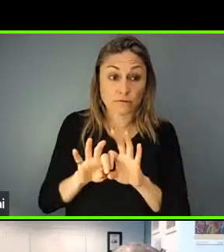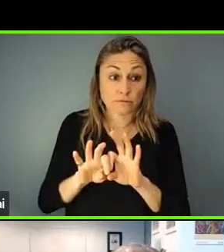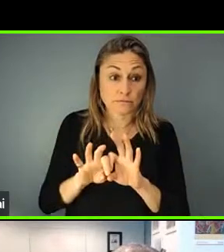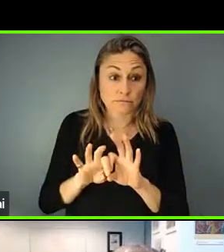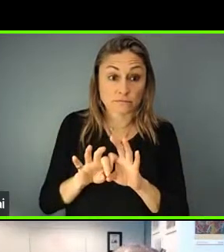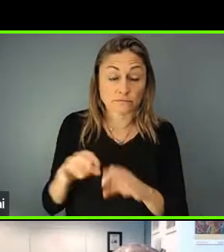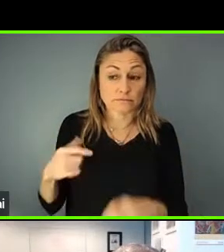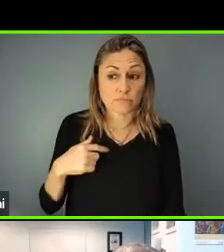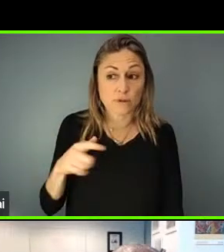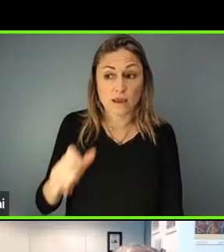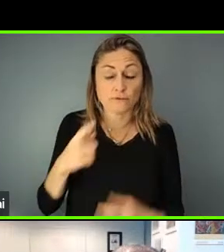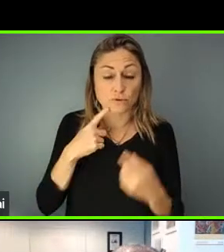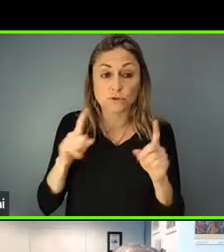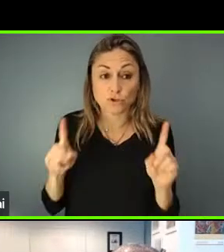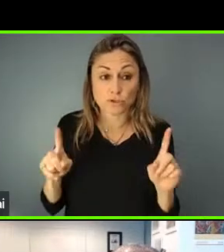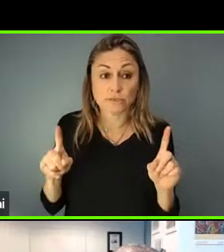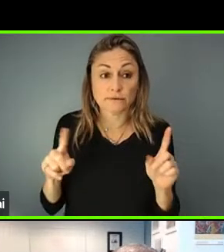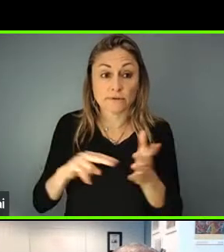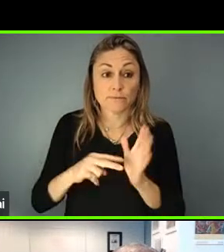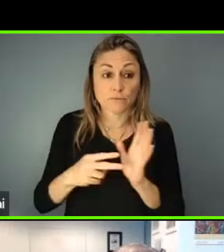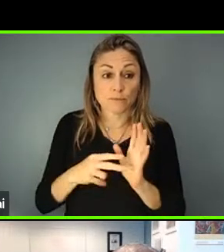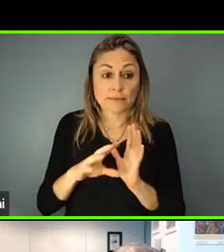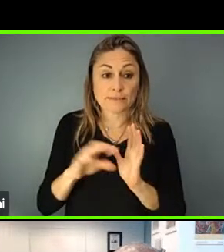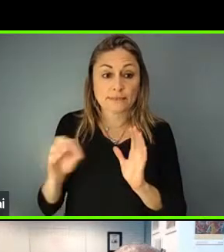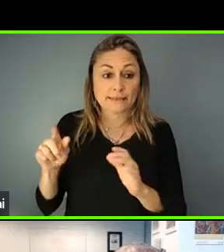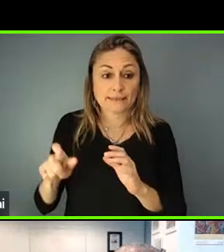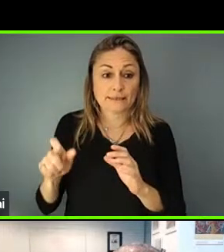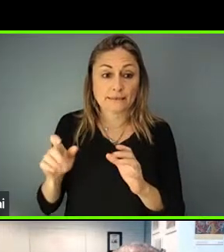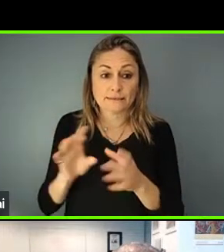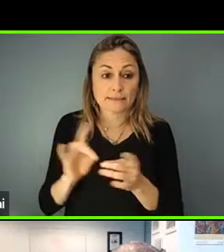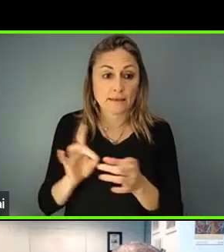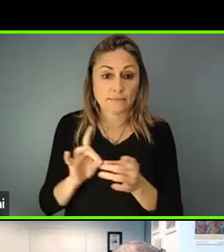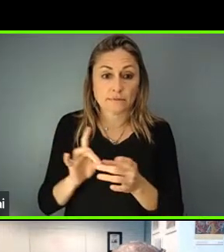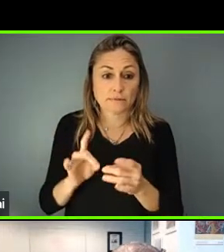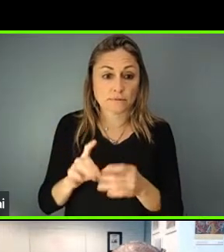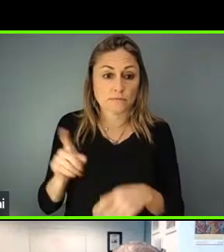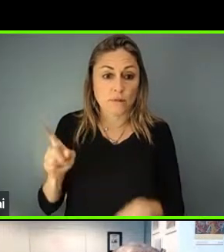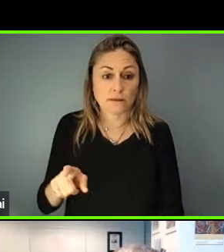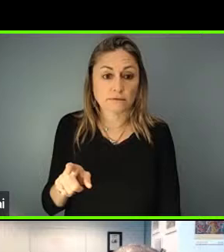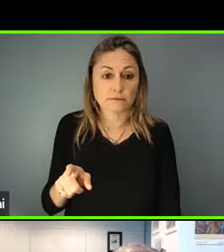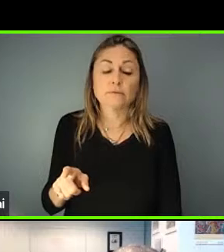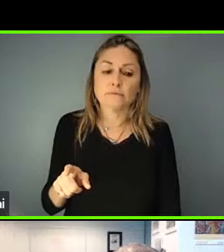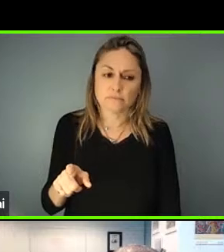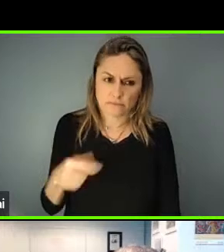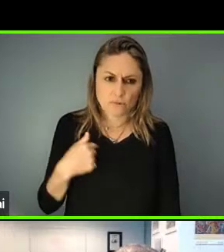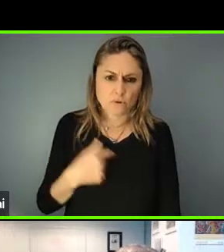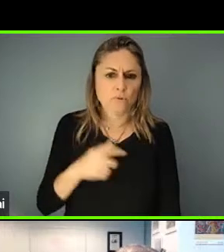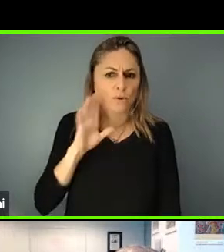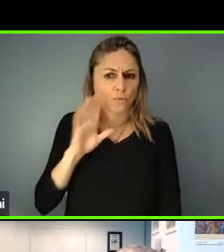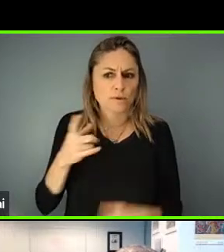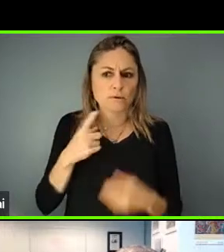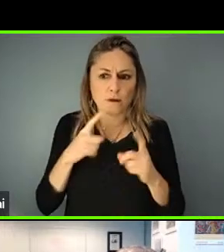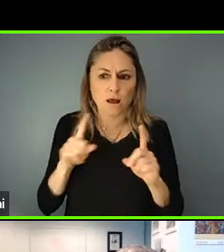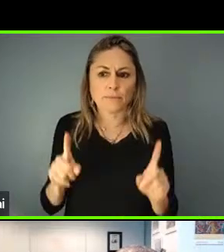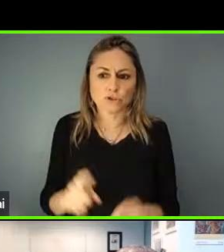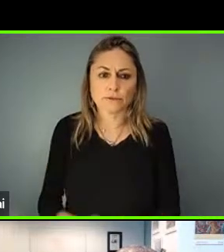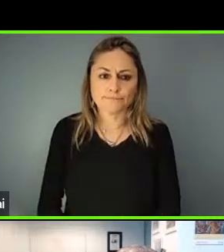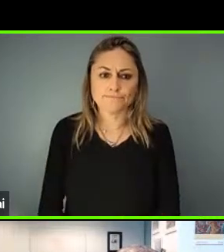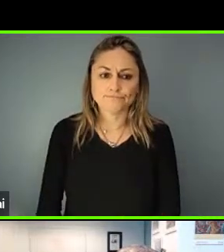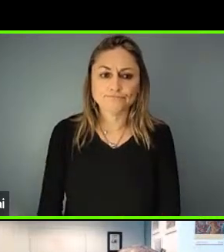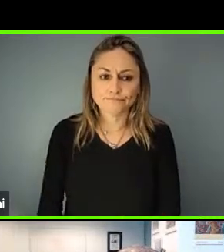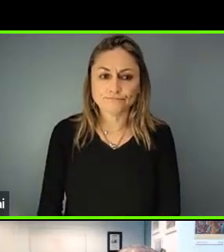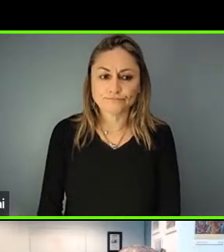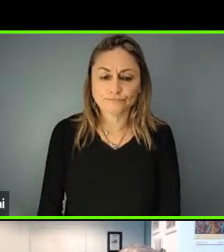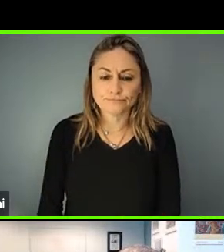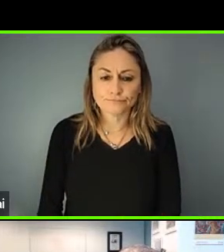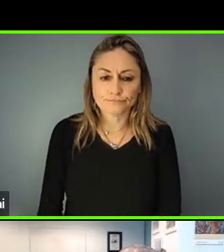to achieve those purpose and need statements. So those are things that we will get accomplished.